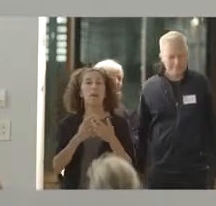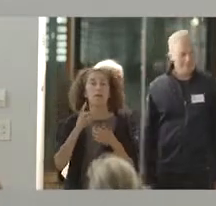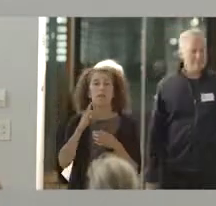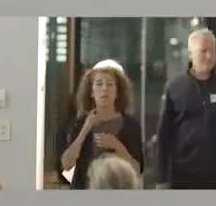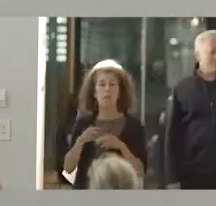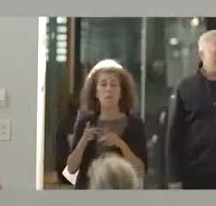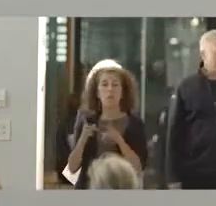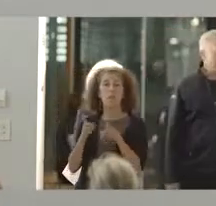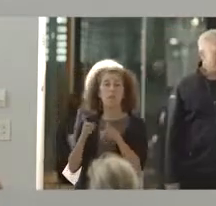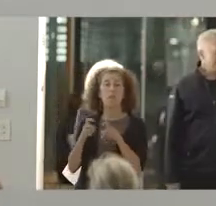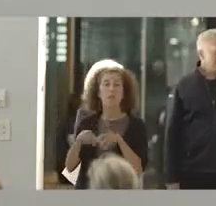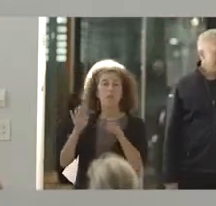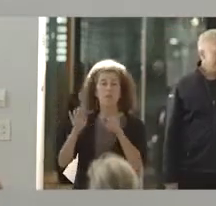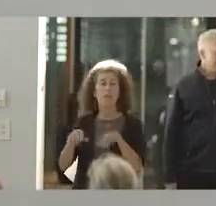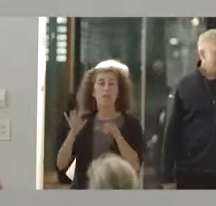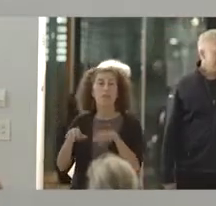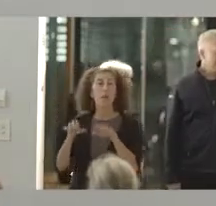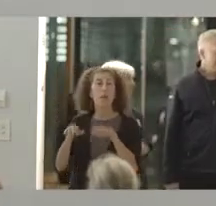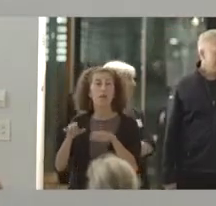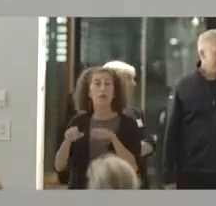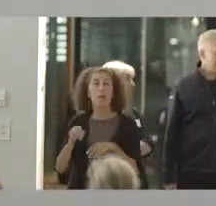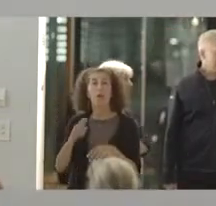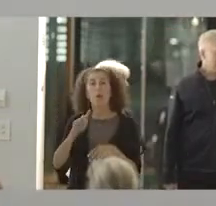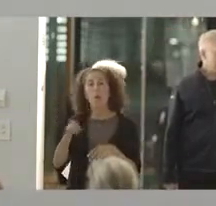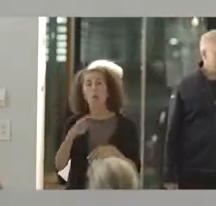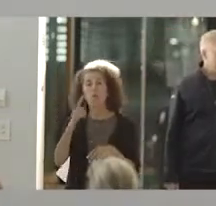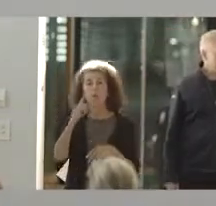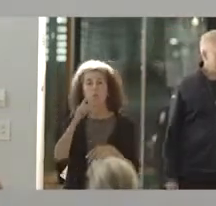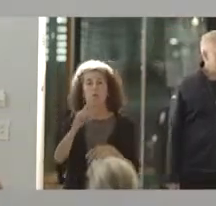flooding and storm surges being considered?